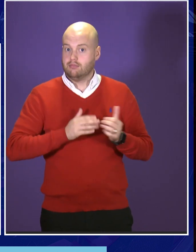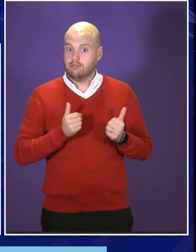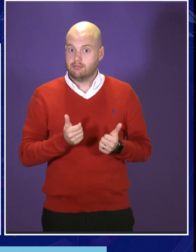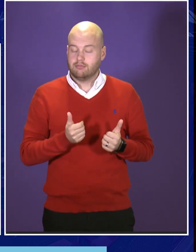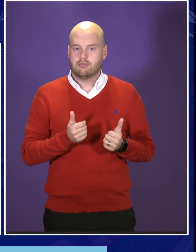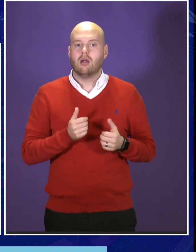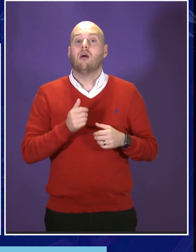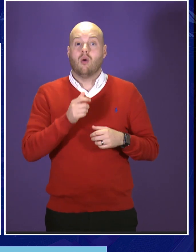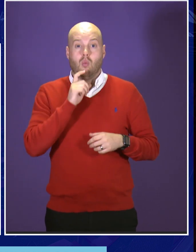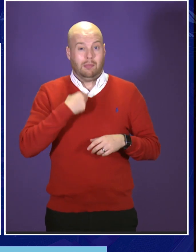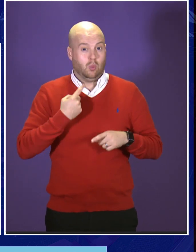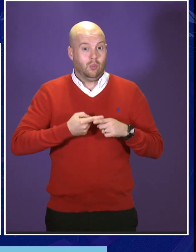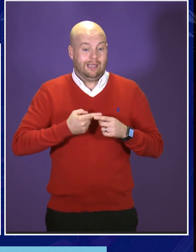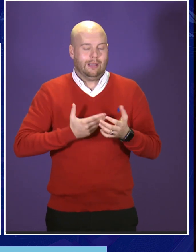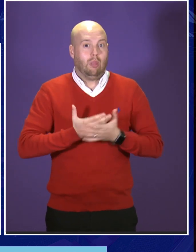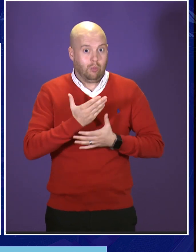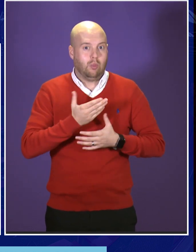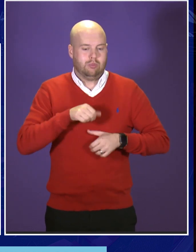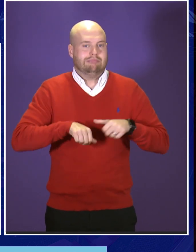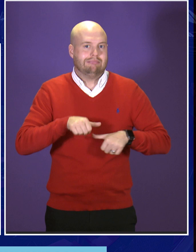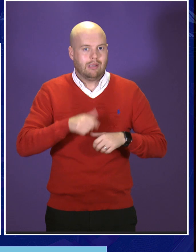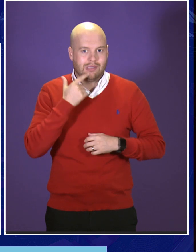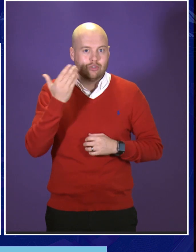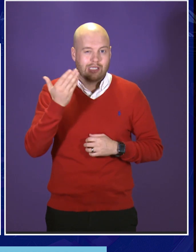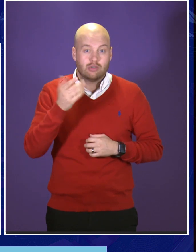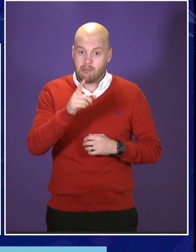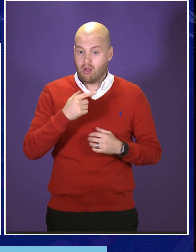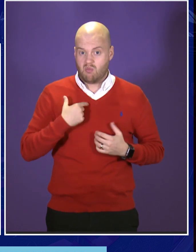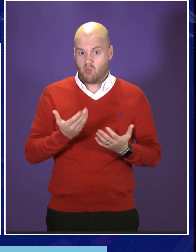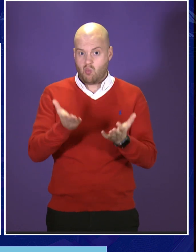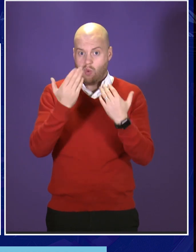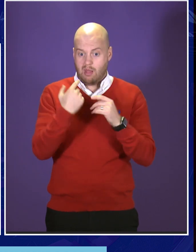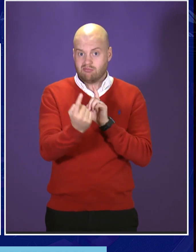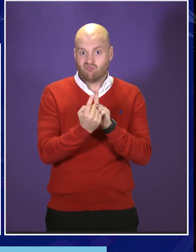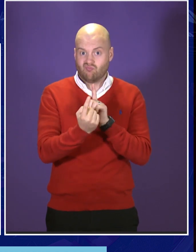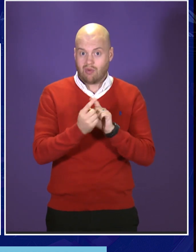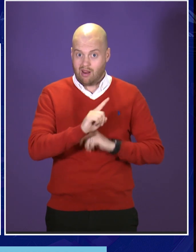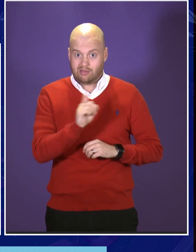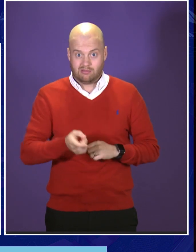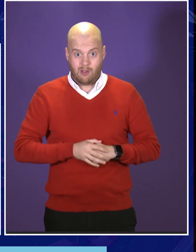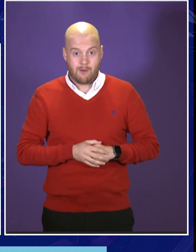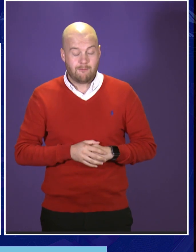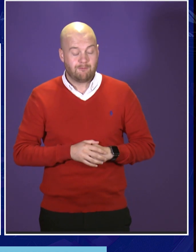then I'm going to go quite quickly through the presentation, but I welcome you to come to me afterwards to ask me any questions.